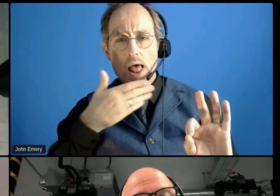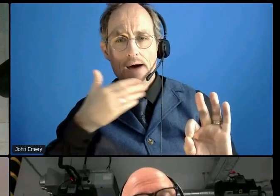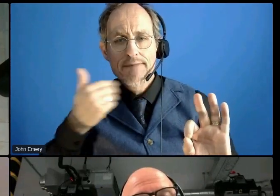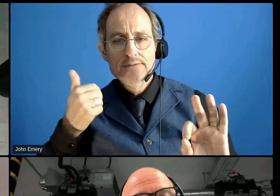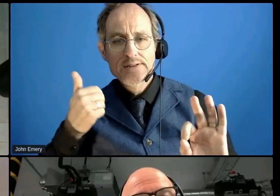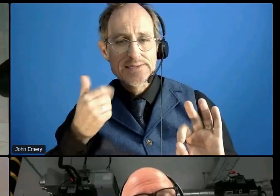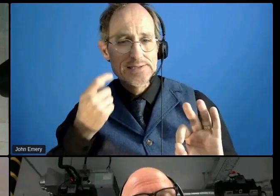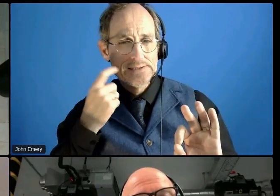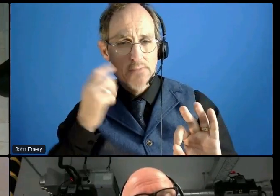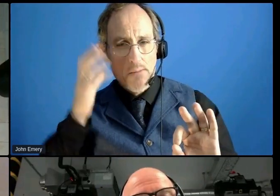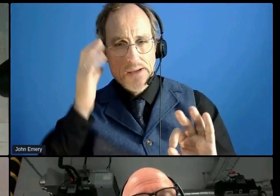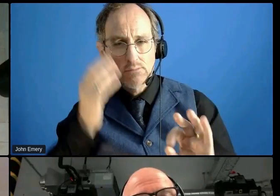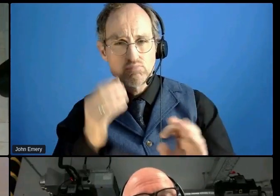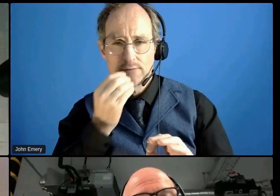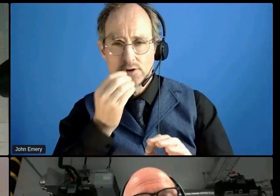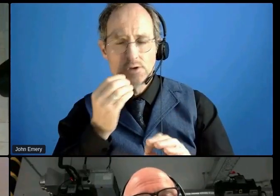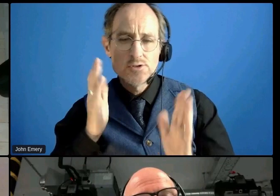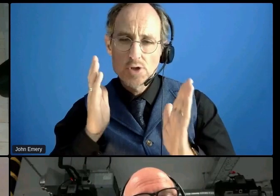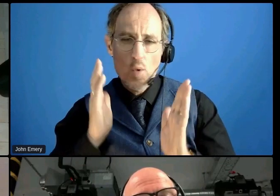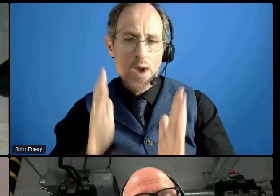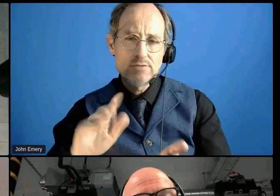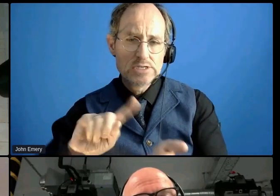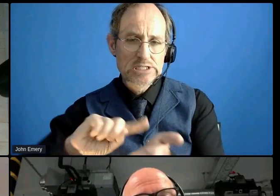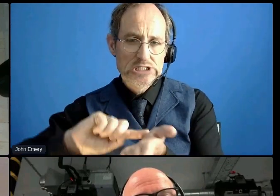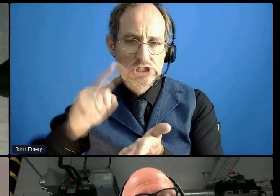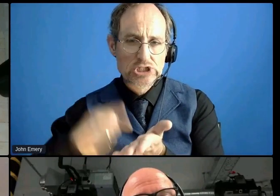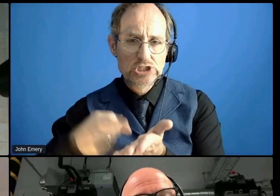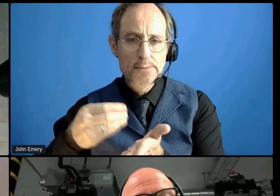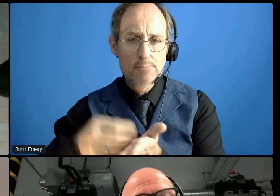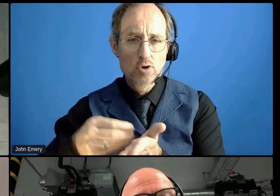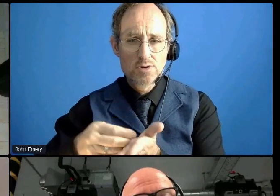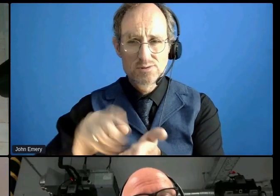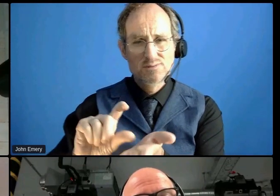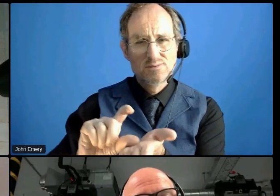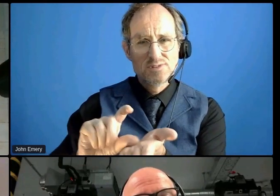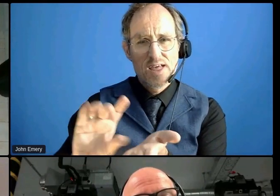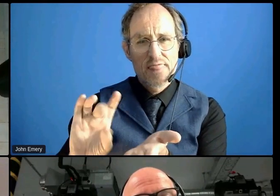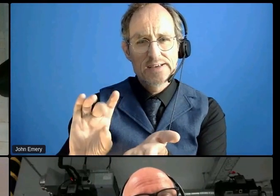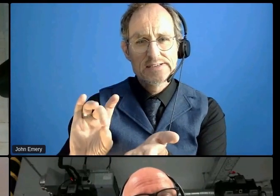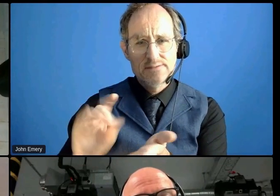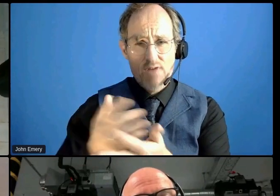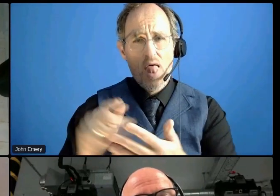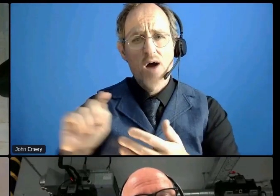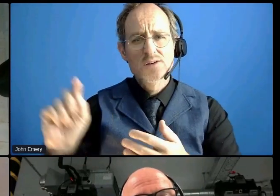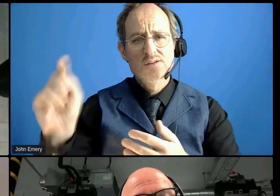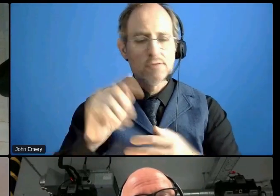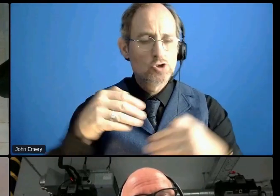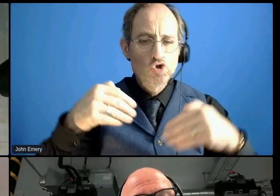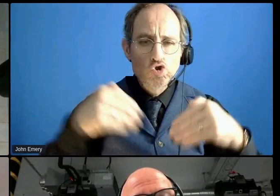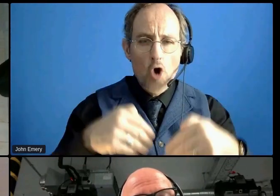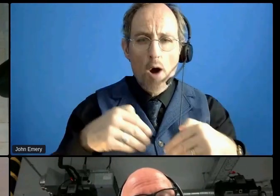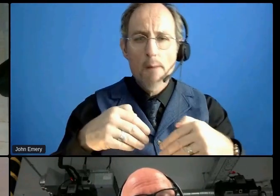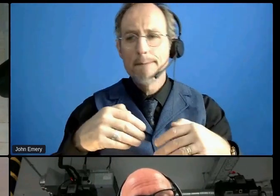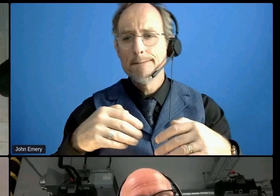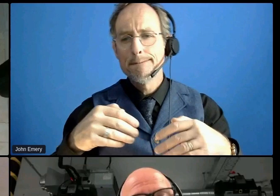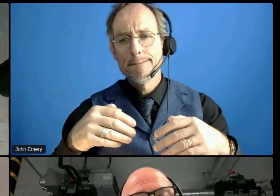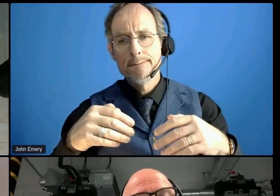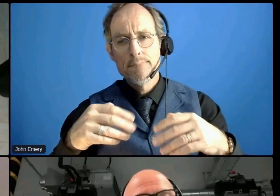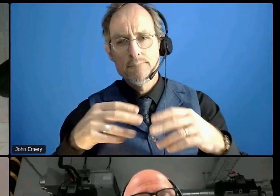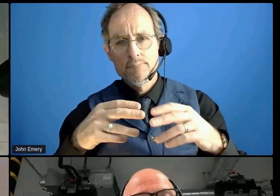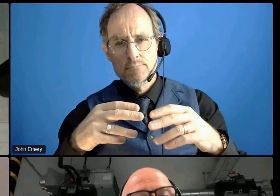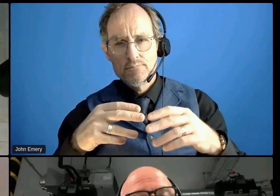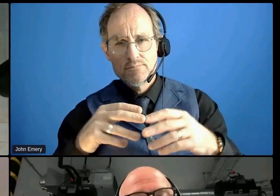sort of on the ground activity, Ross, the stuff you're saying, and also Heather, you mentioned this as well, is actually there's a huge ecosystem you're trying